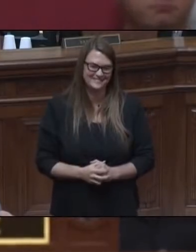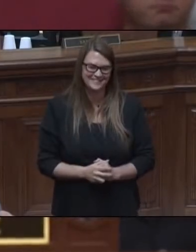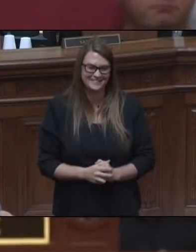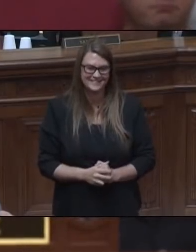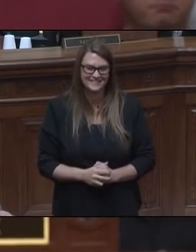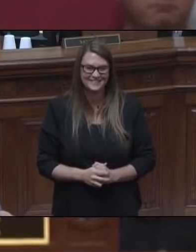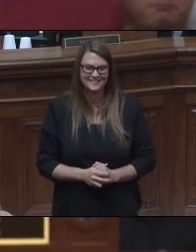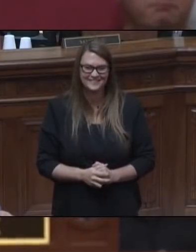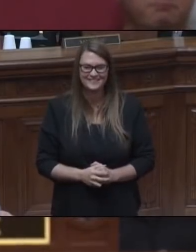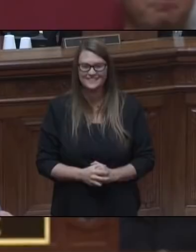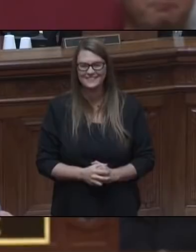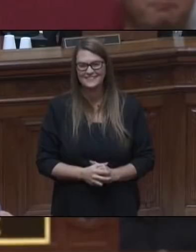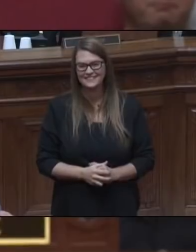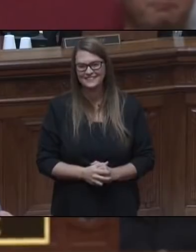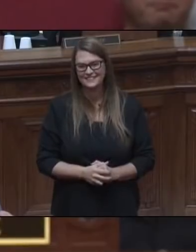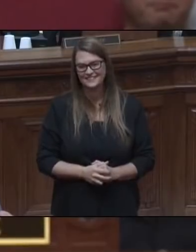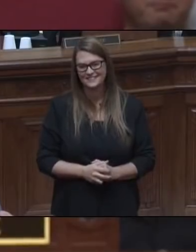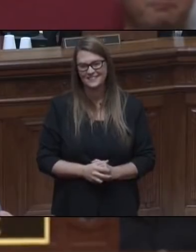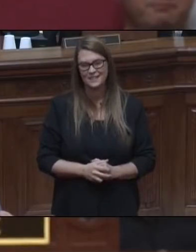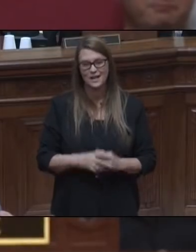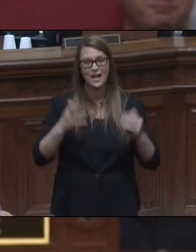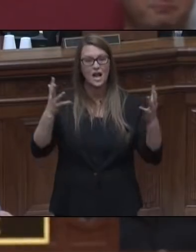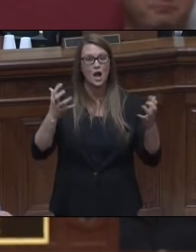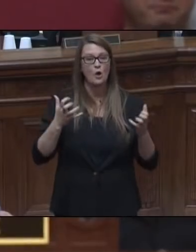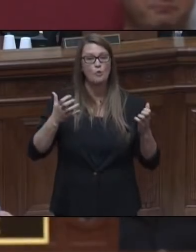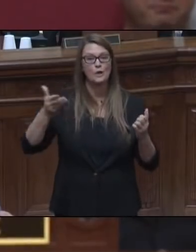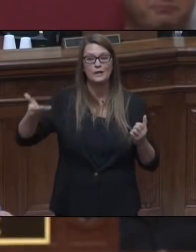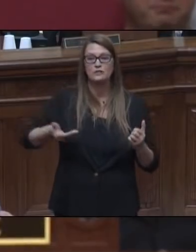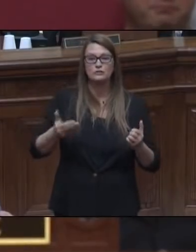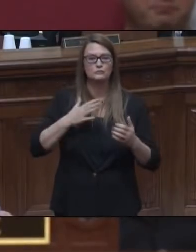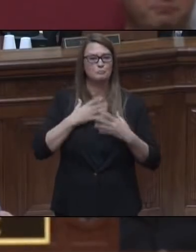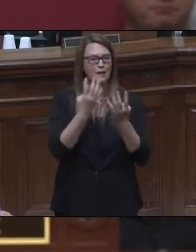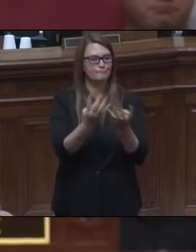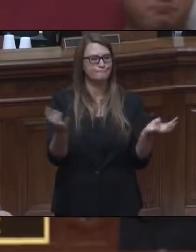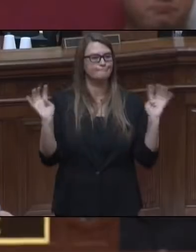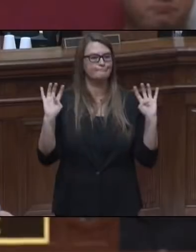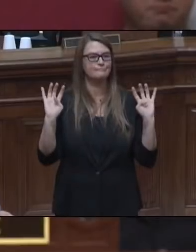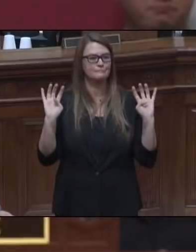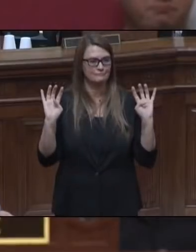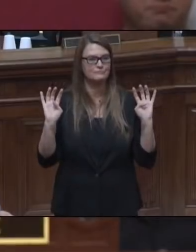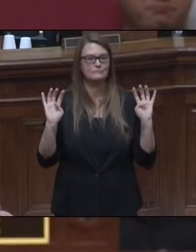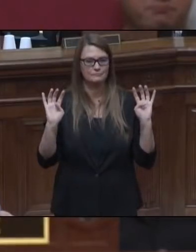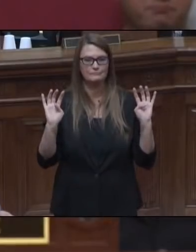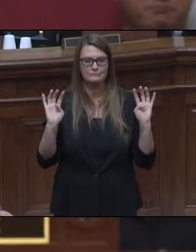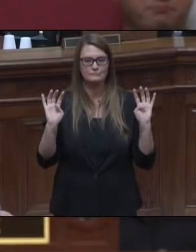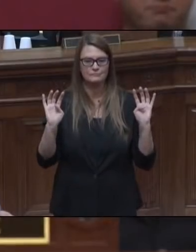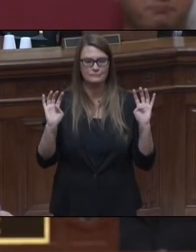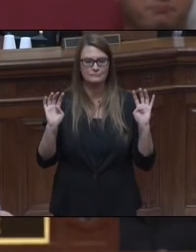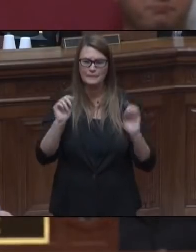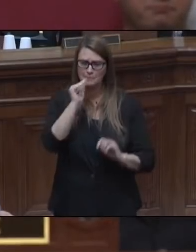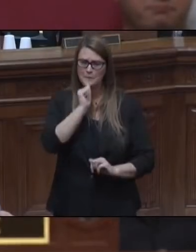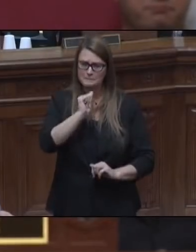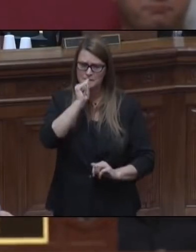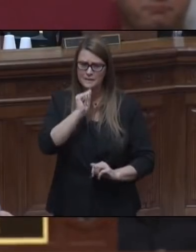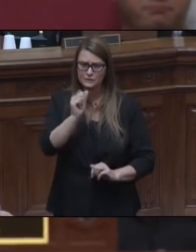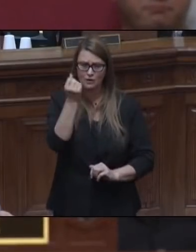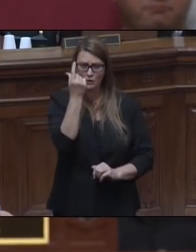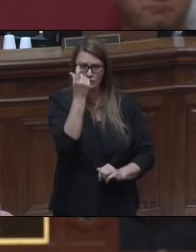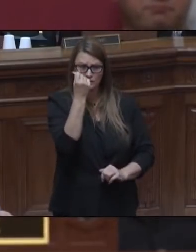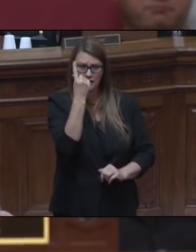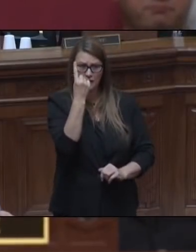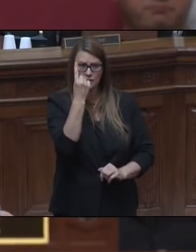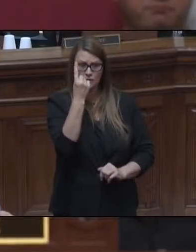But nevertheless, I want to introduce all my cabinet. I want you to really just bear with me just 1 second and just know just